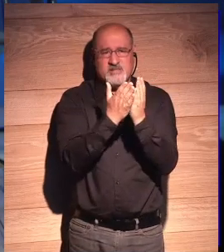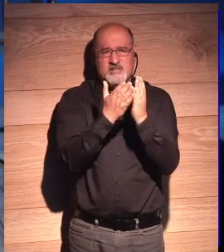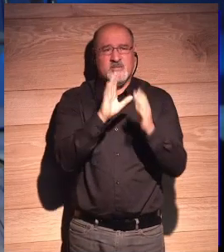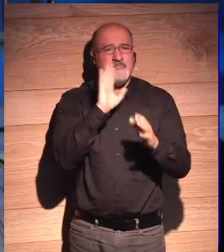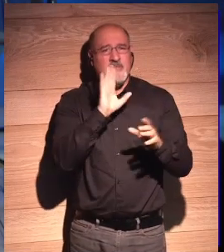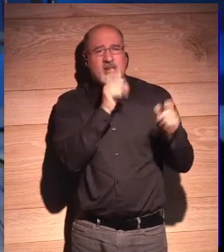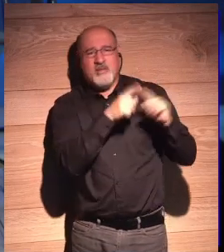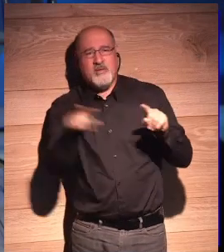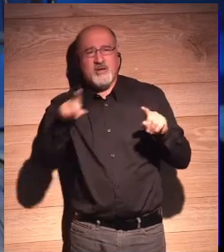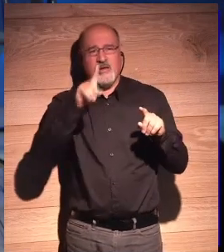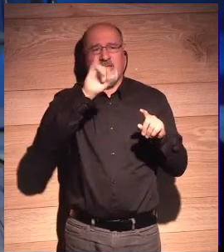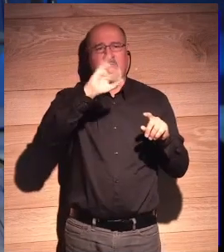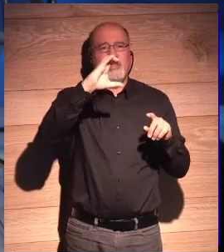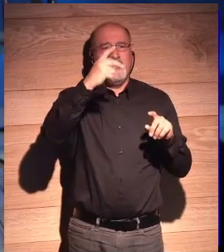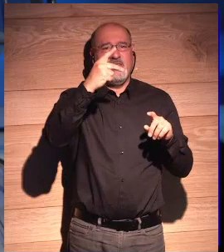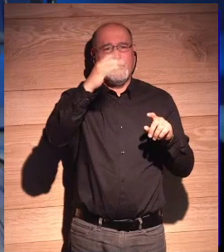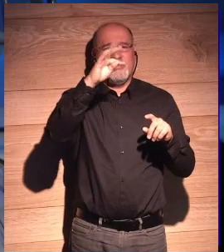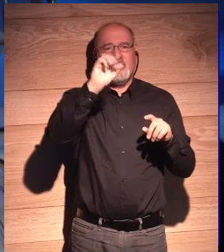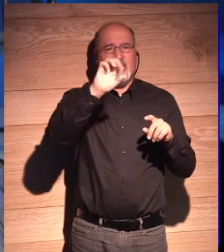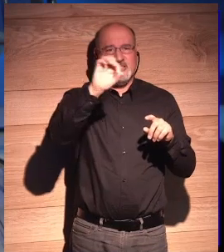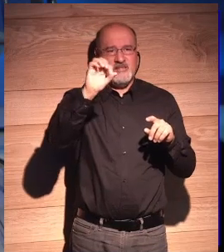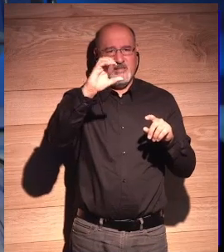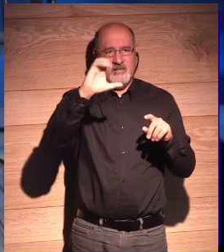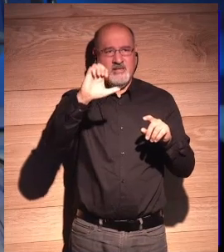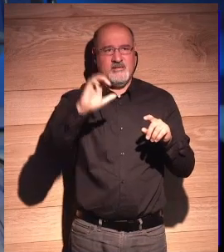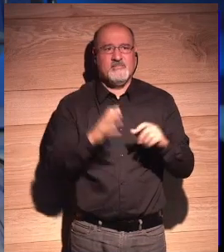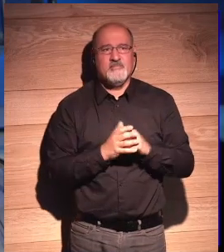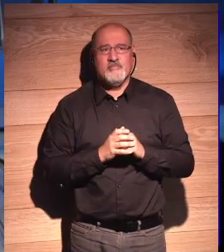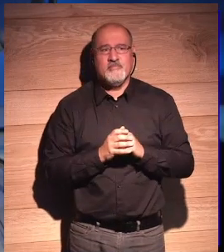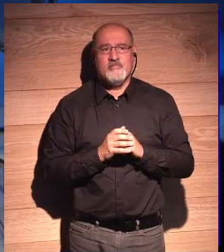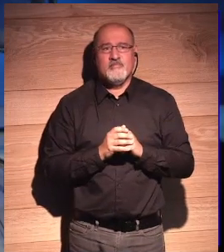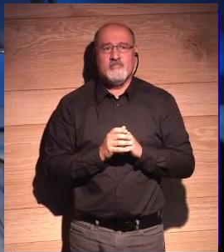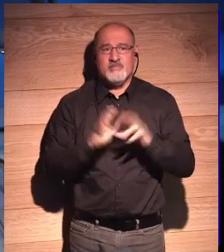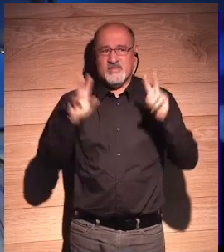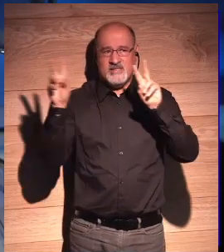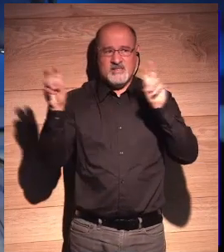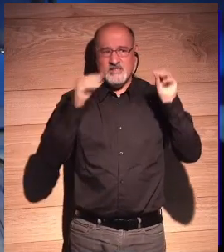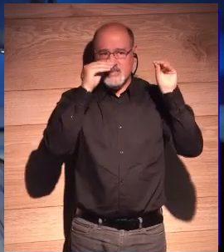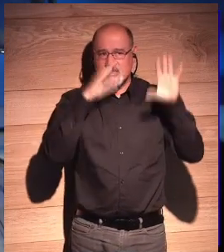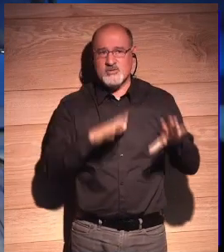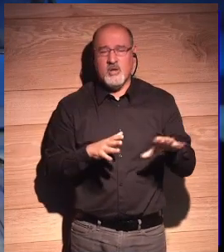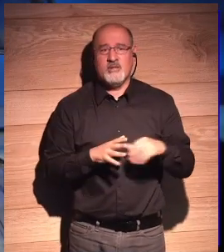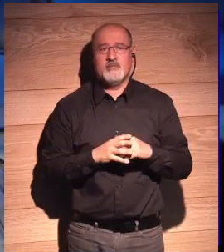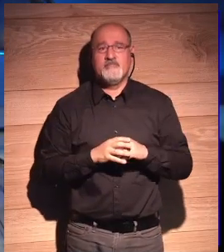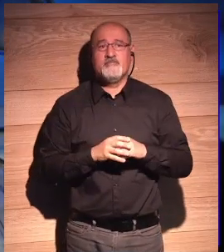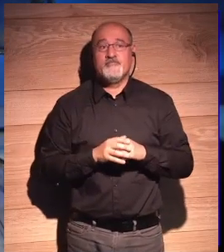a malevolent cab driver. And I was hoping I'd meet him, but apparently he like never leaves the house. So.